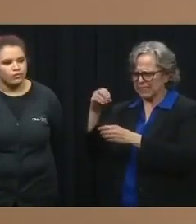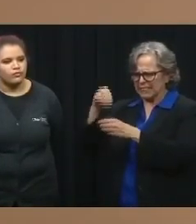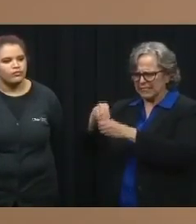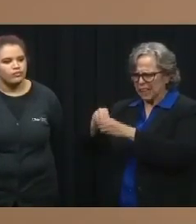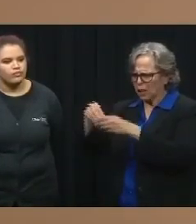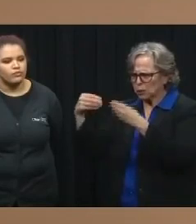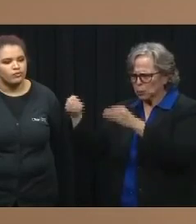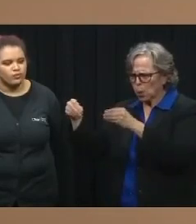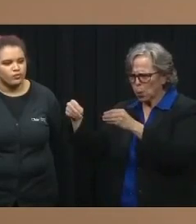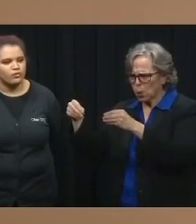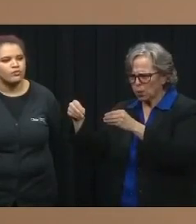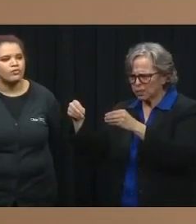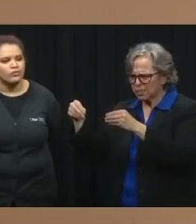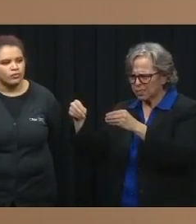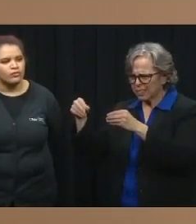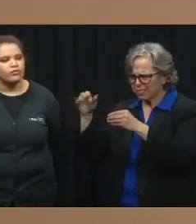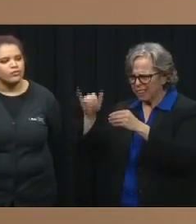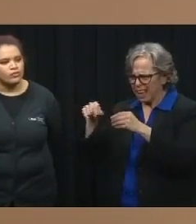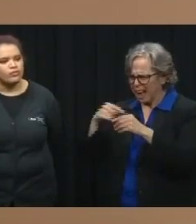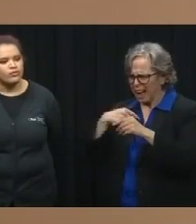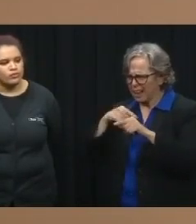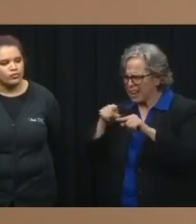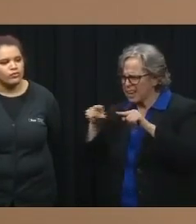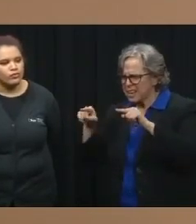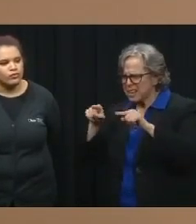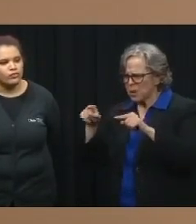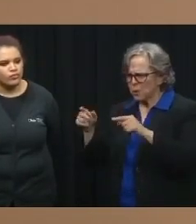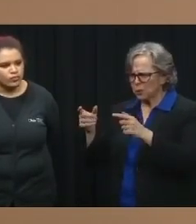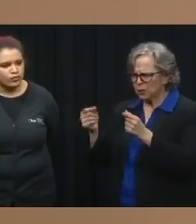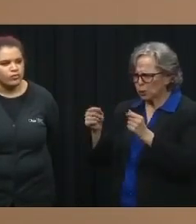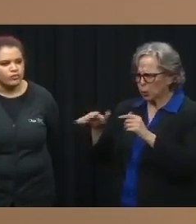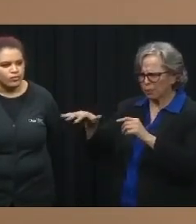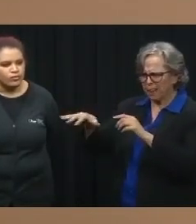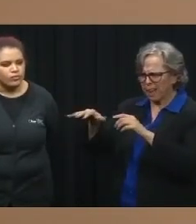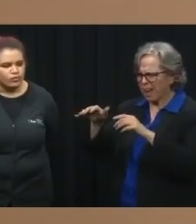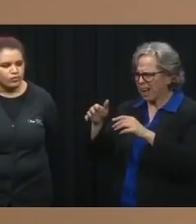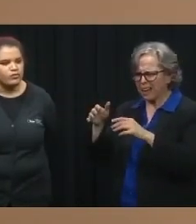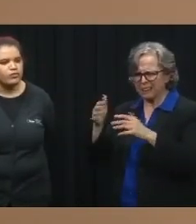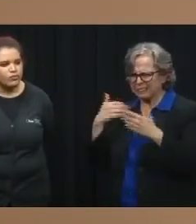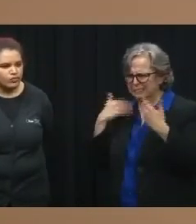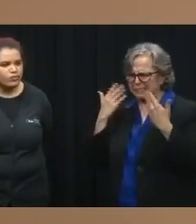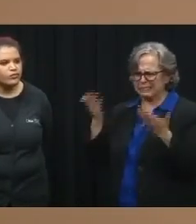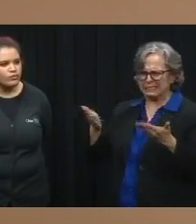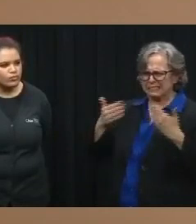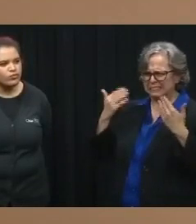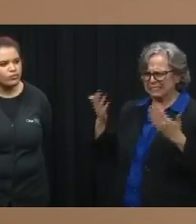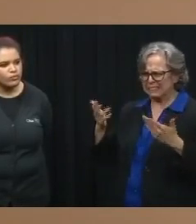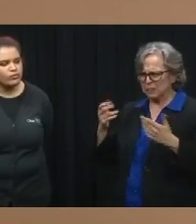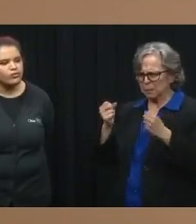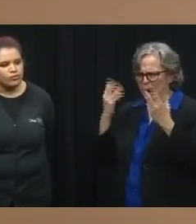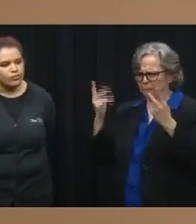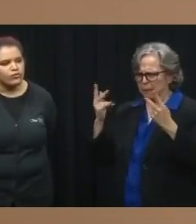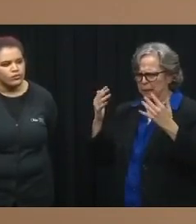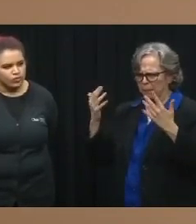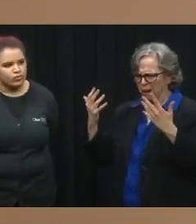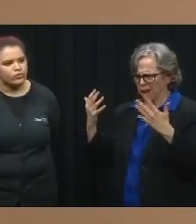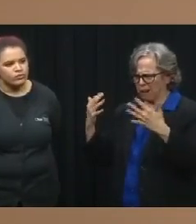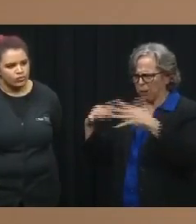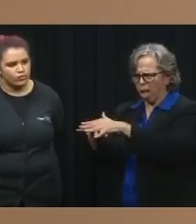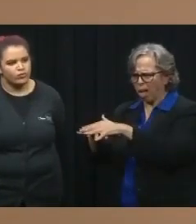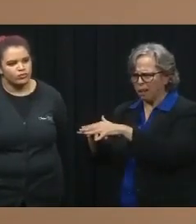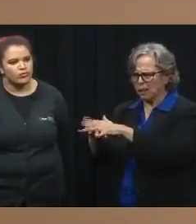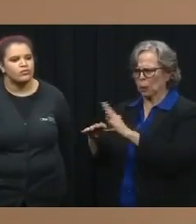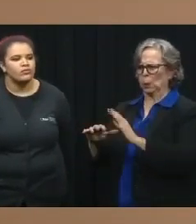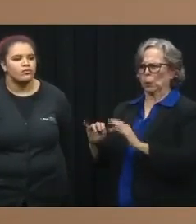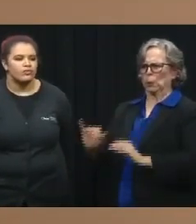So I've heard there's a need for some guidance in that area. As well as, we've been giving guidance to pharmacists about how to